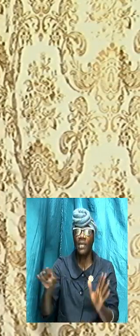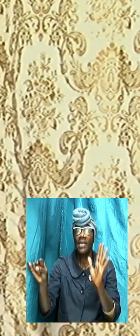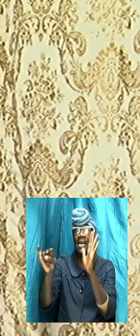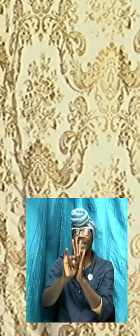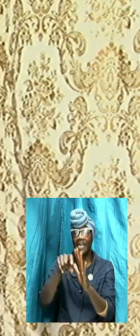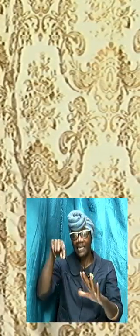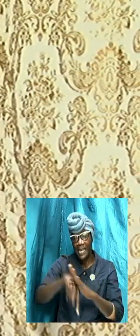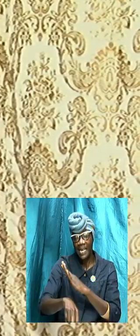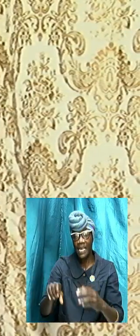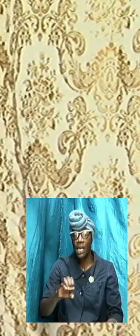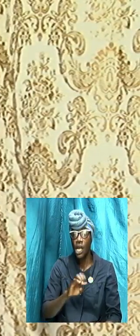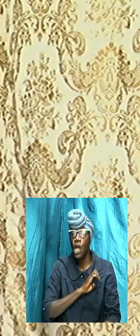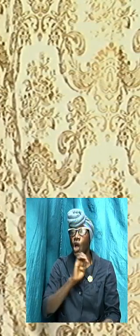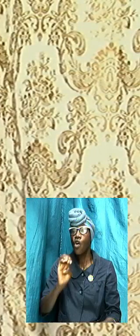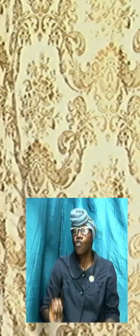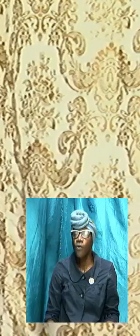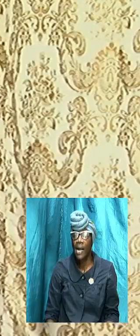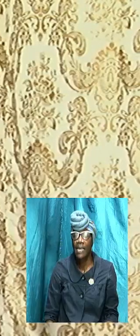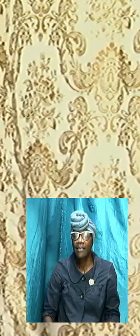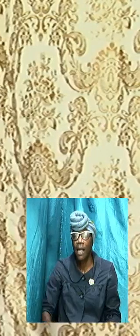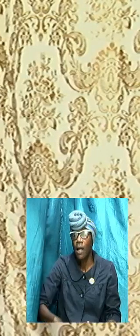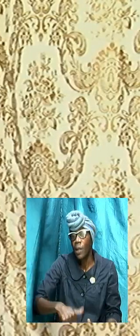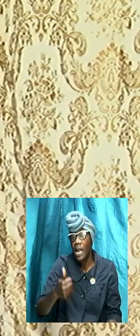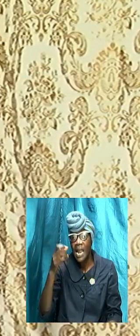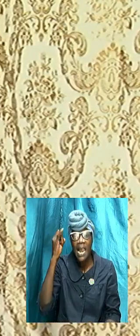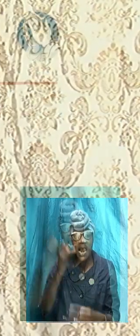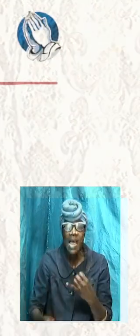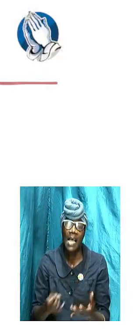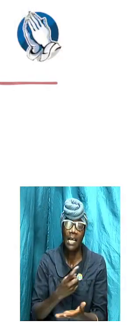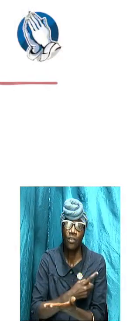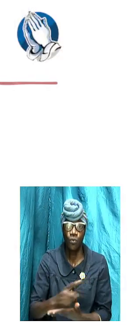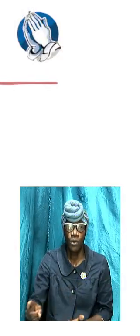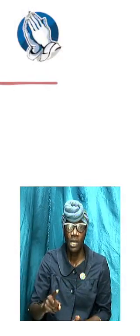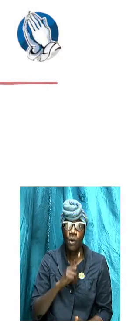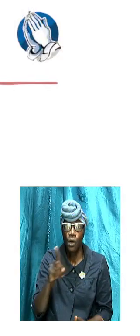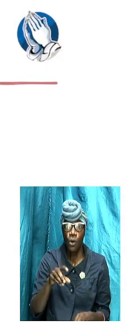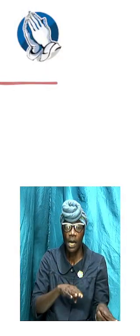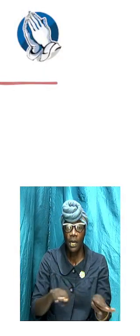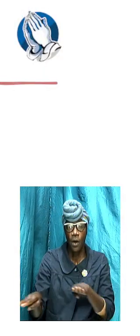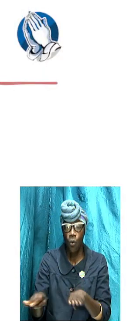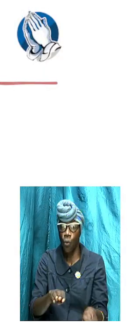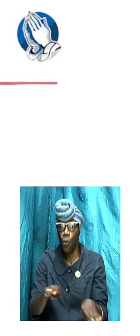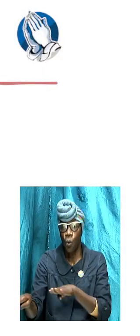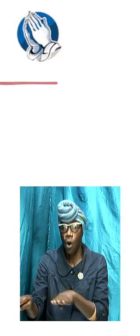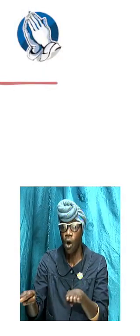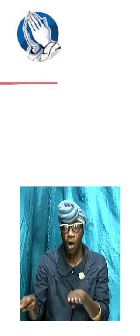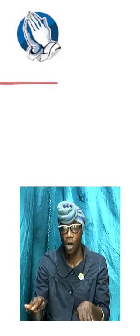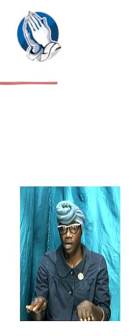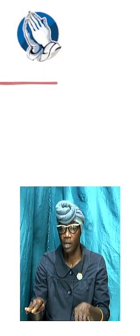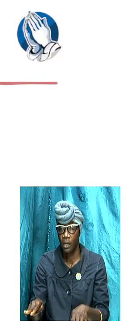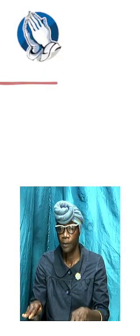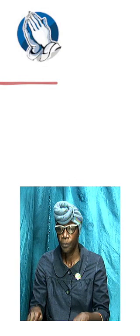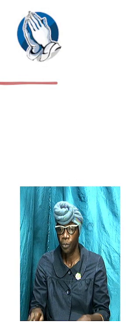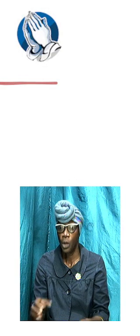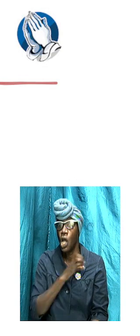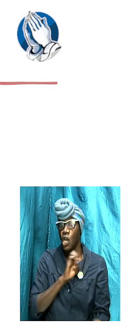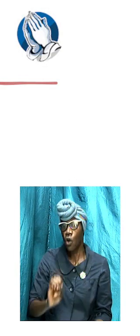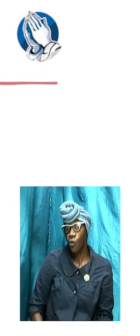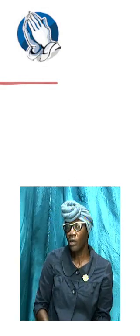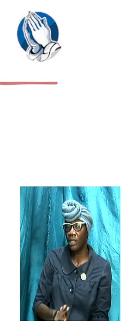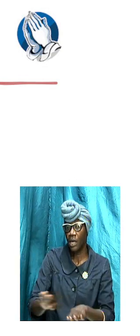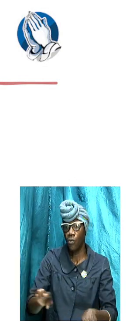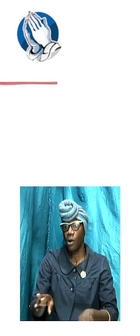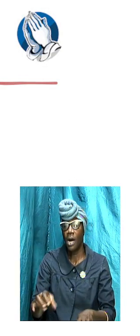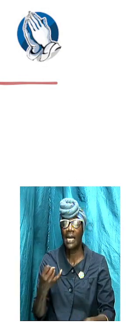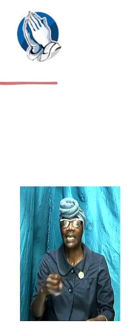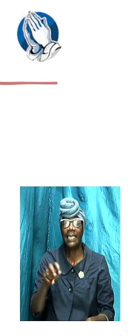week after that, we look at the Christian walk, which was last week. And we say that the Christian walk is a journey. Amen. We declared,